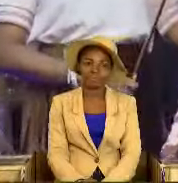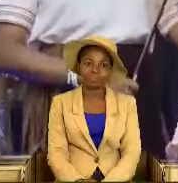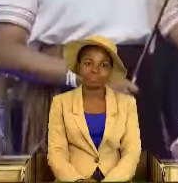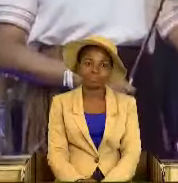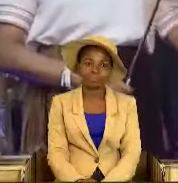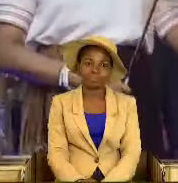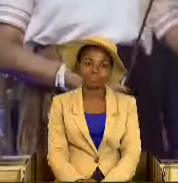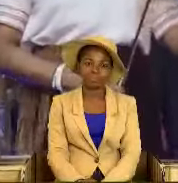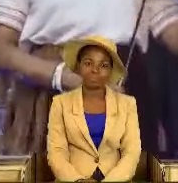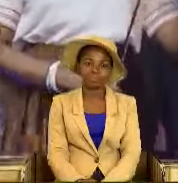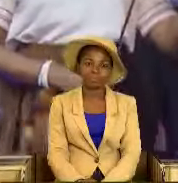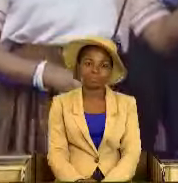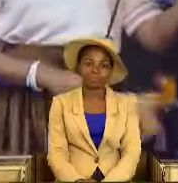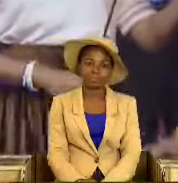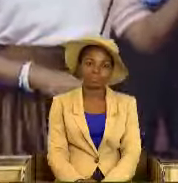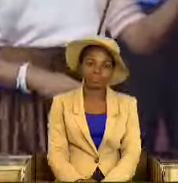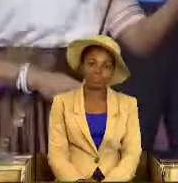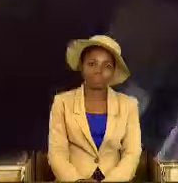last